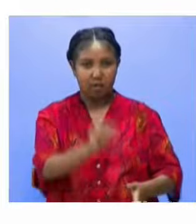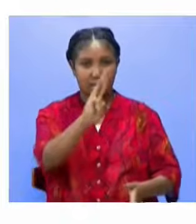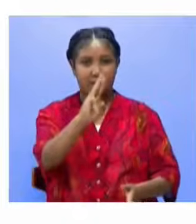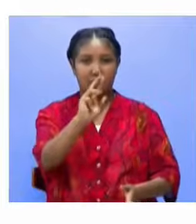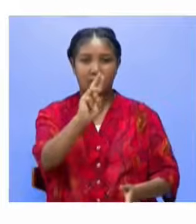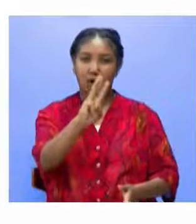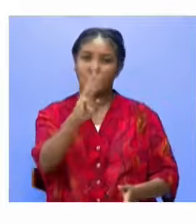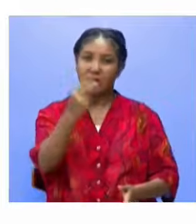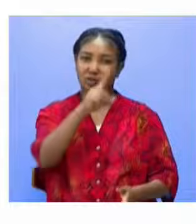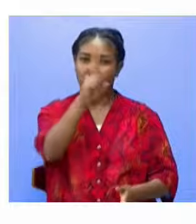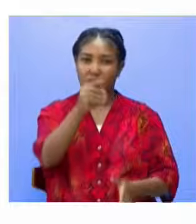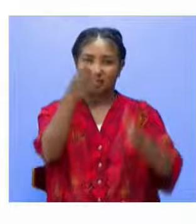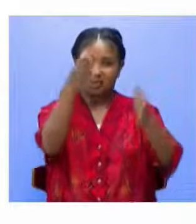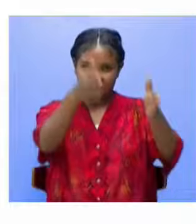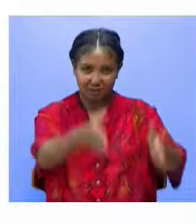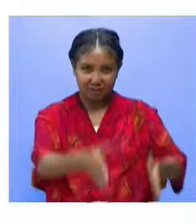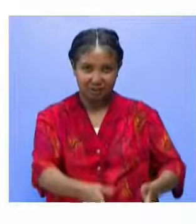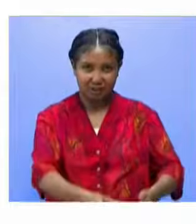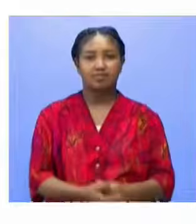WH question.